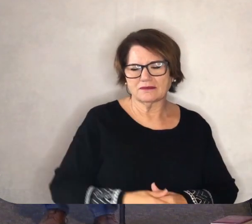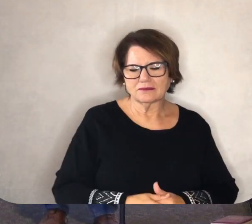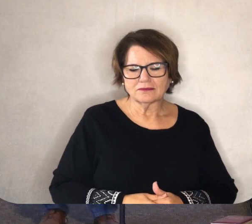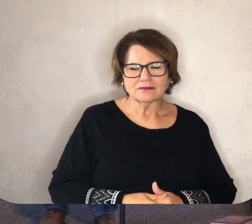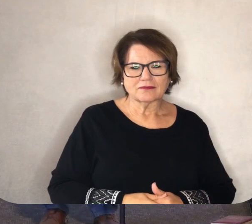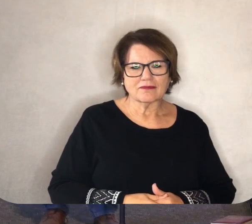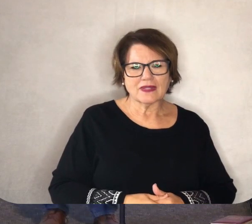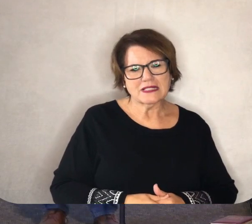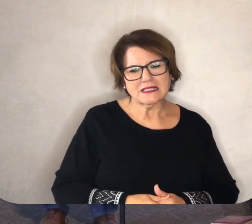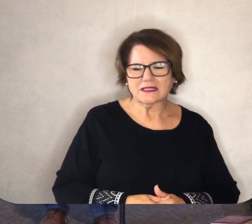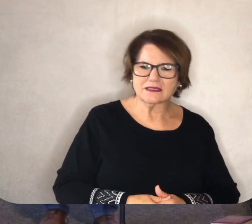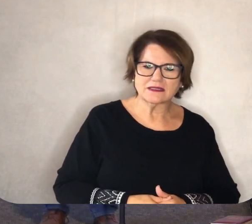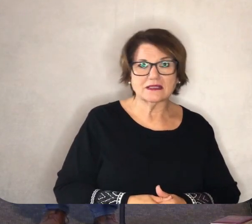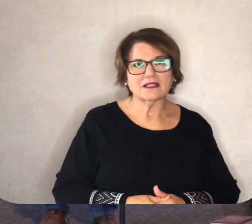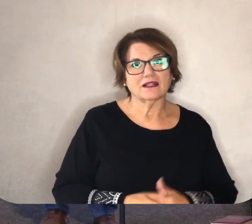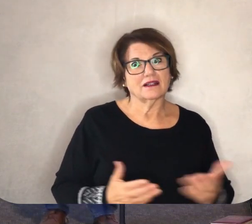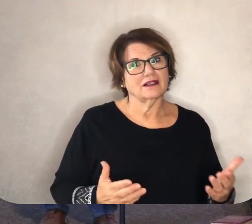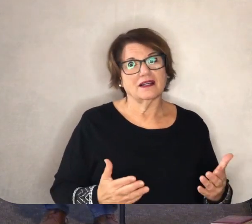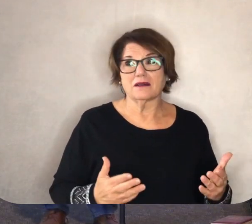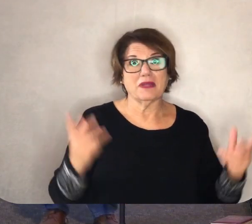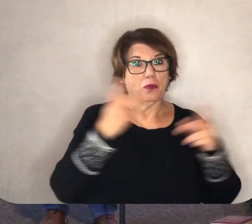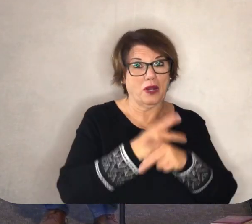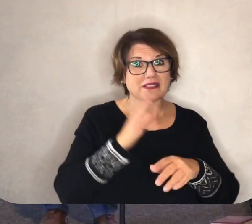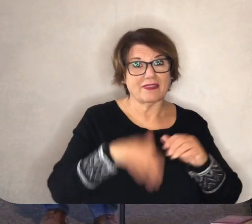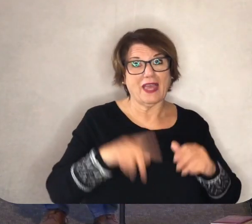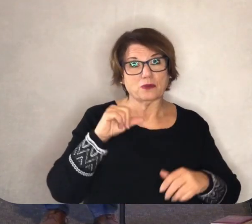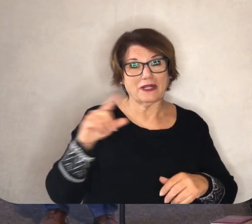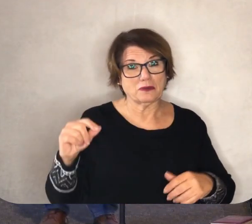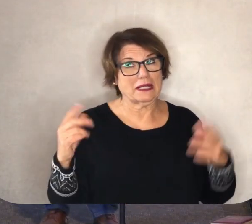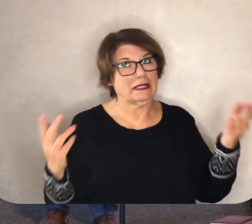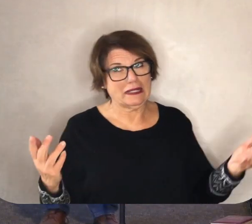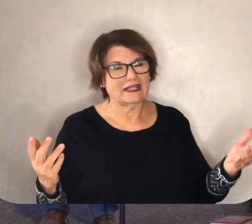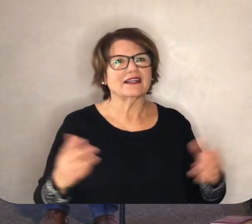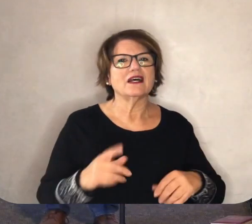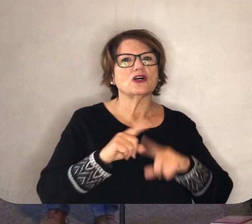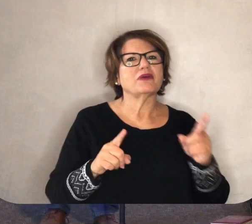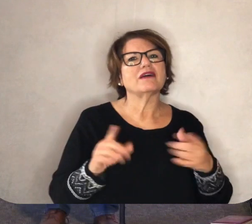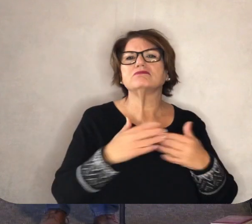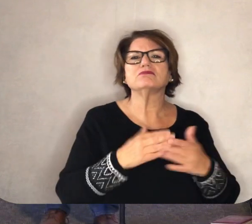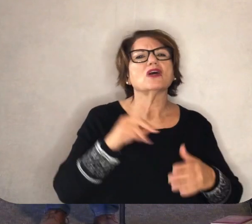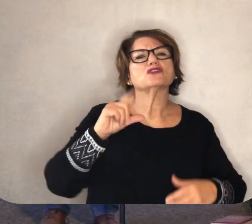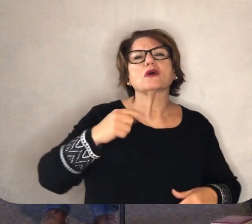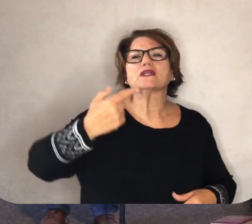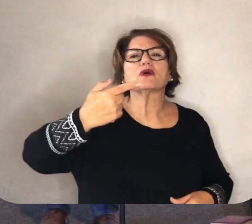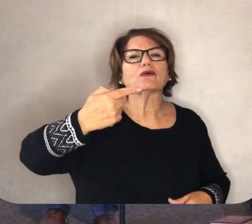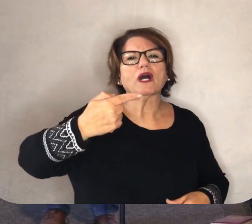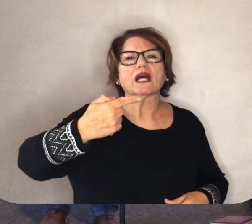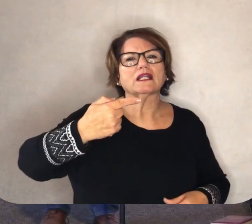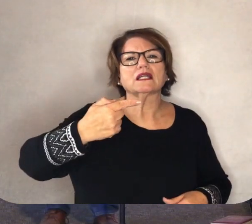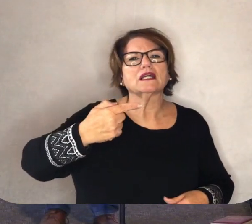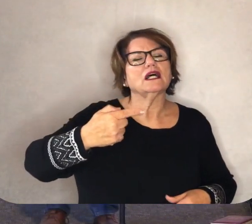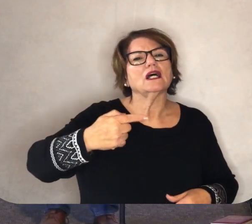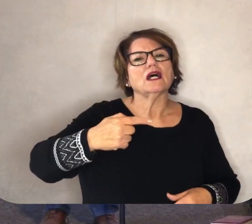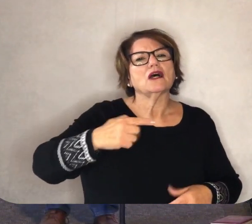2021. I mean, it'd be hard to get worse than 2020. But even if 2021 is